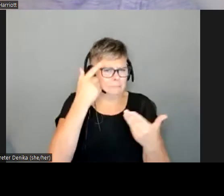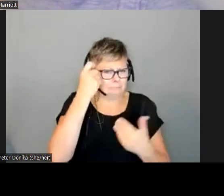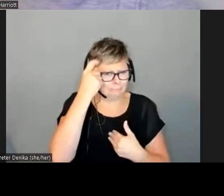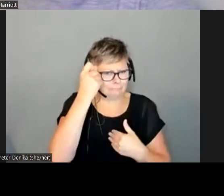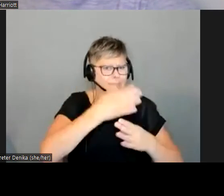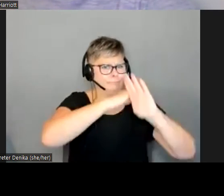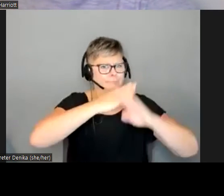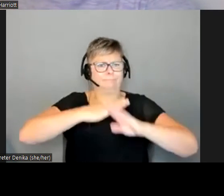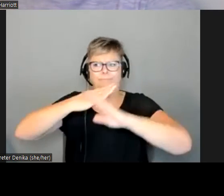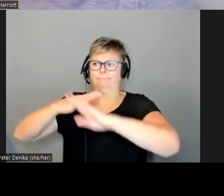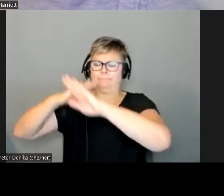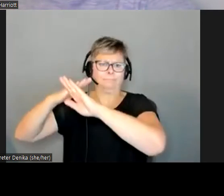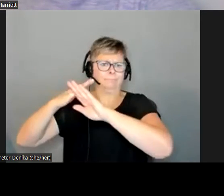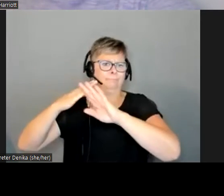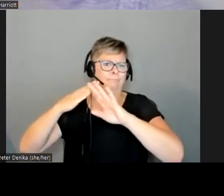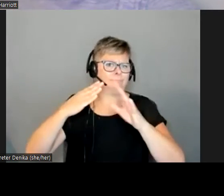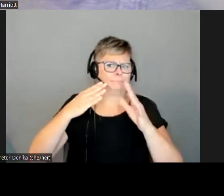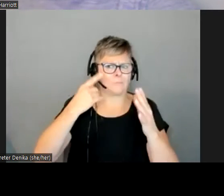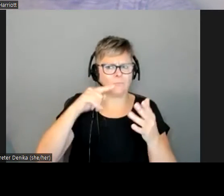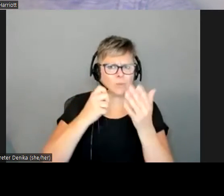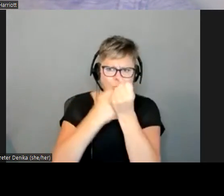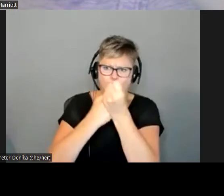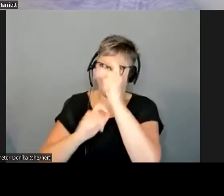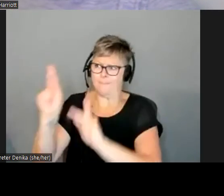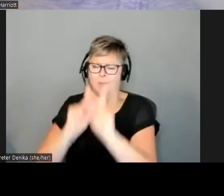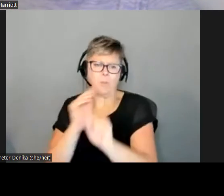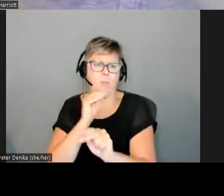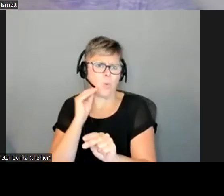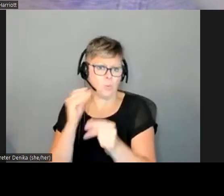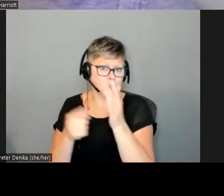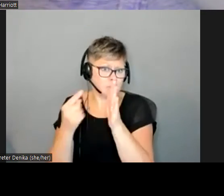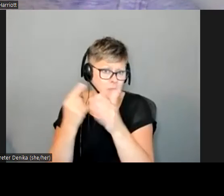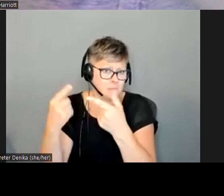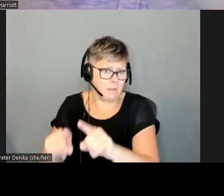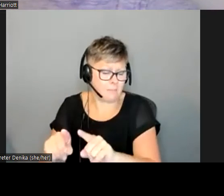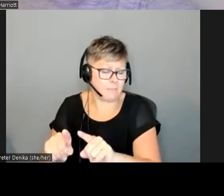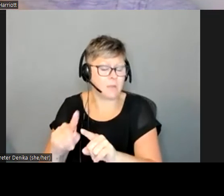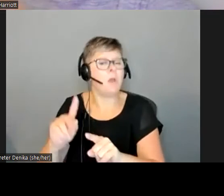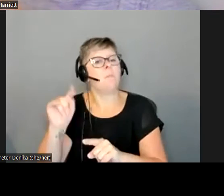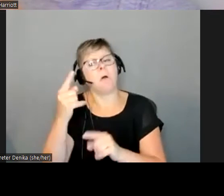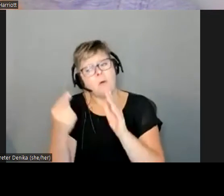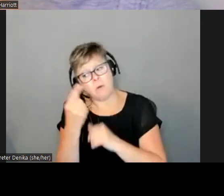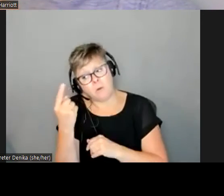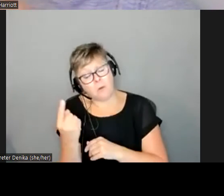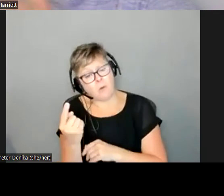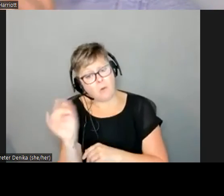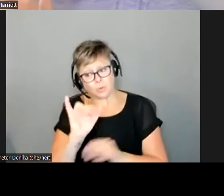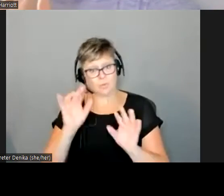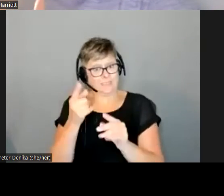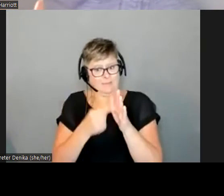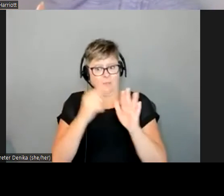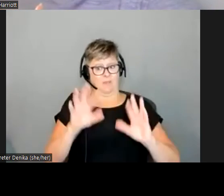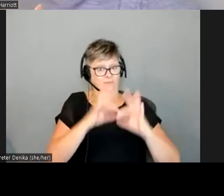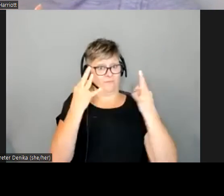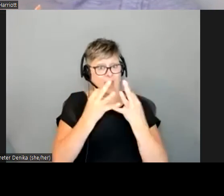adding to supporting people at home. And you also have families who just feel absolutely overwhelmed,